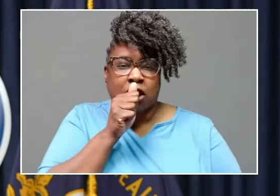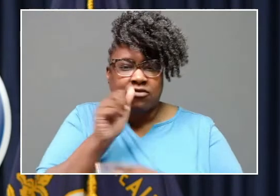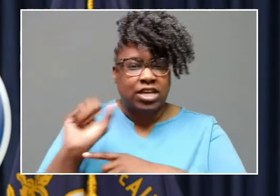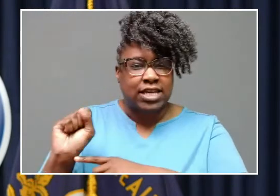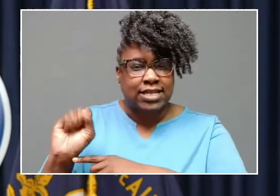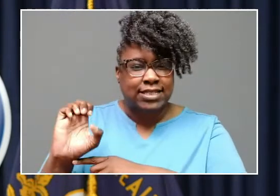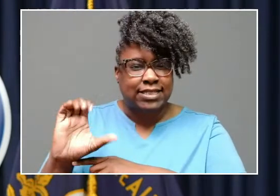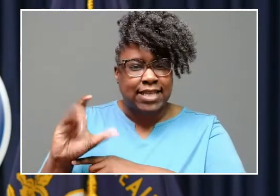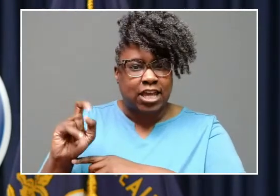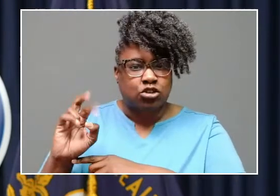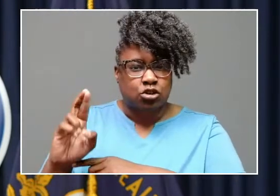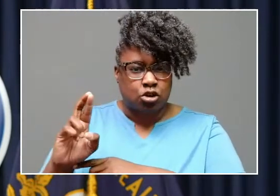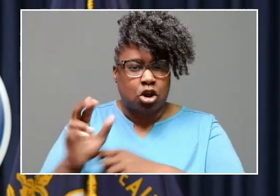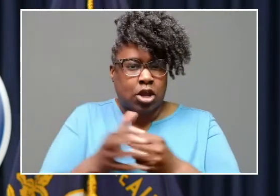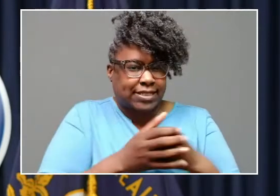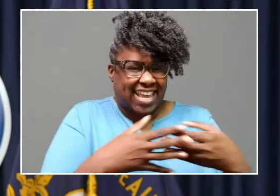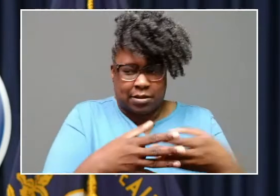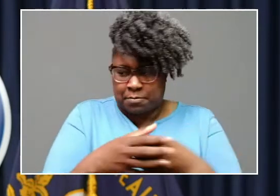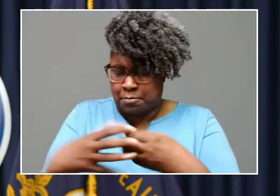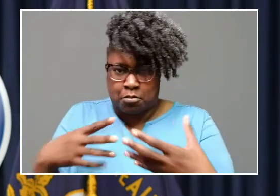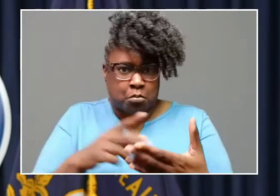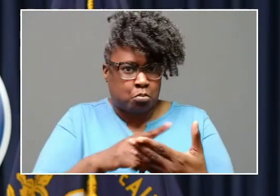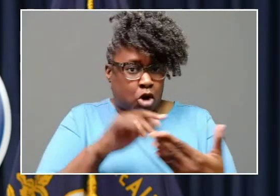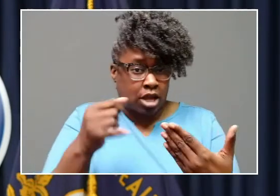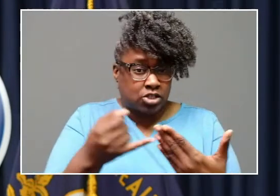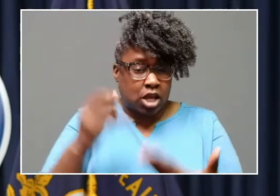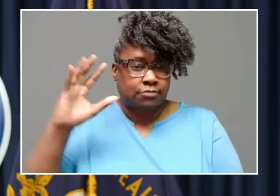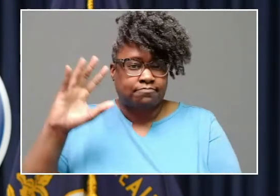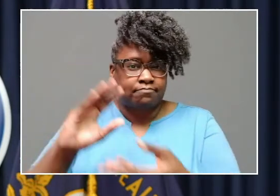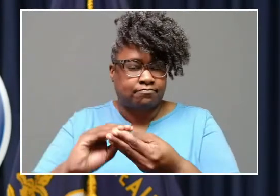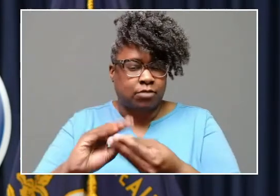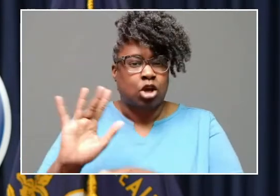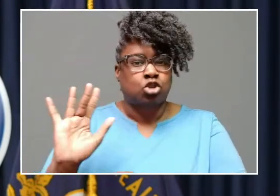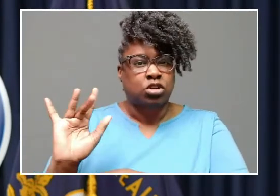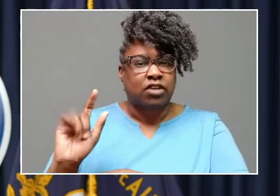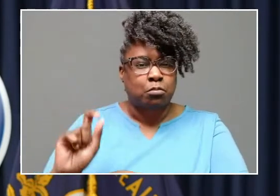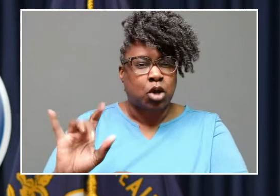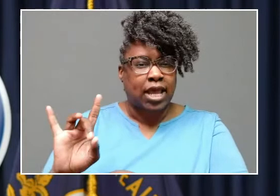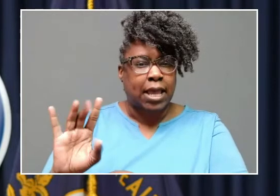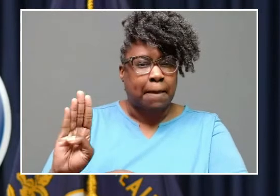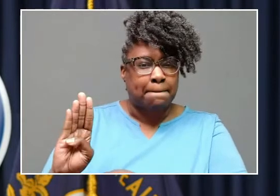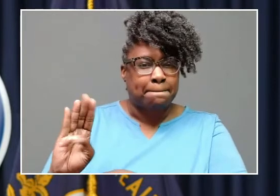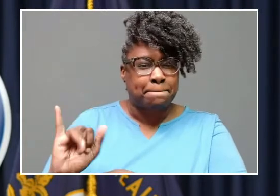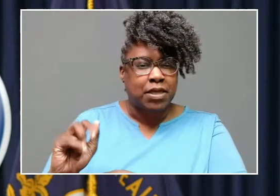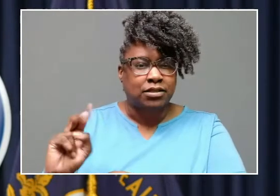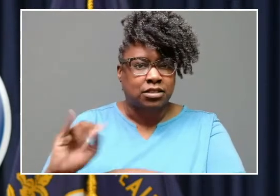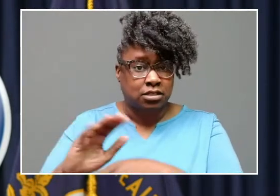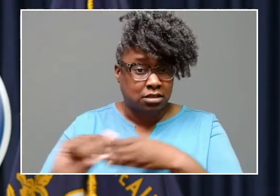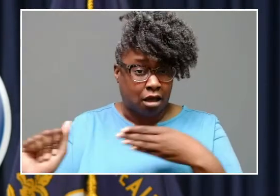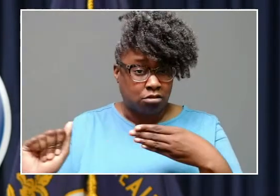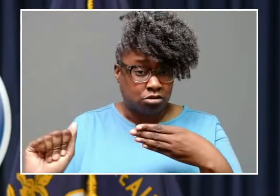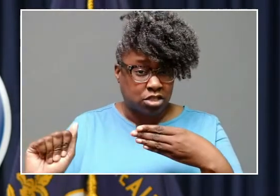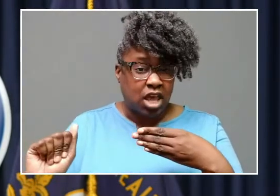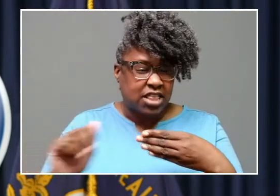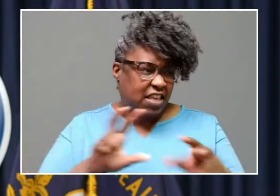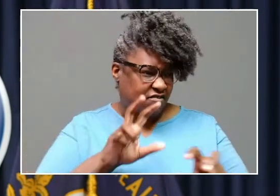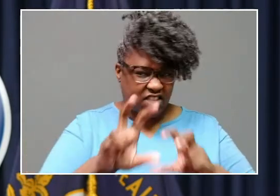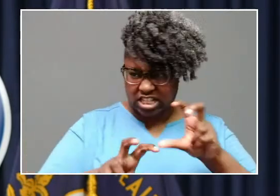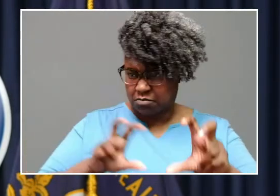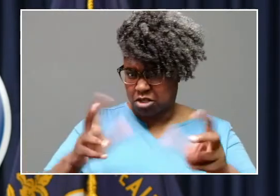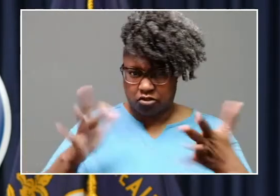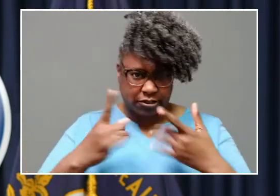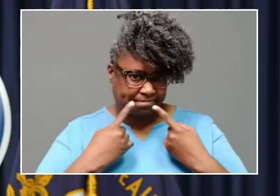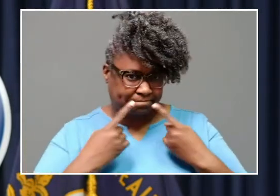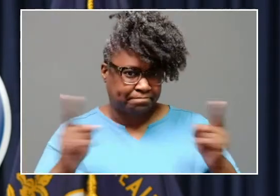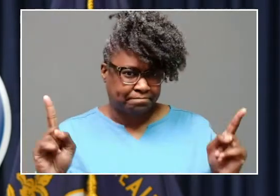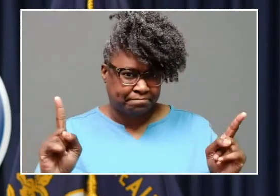expansion projects, totaling $25.8 billion in announced investments. Today's news is more proof of what